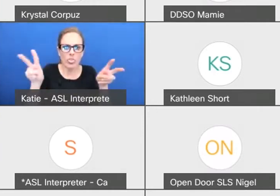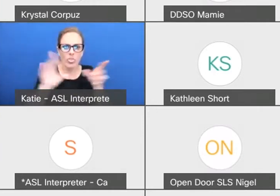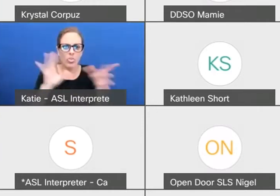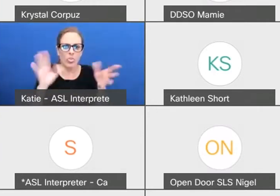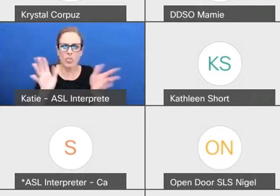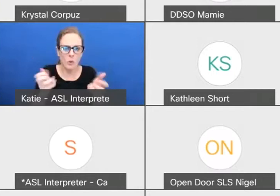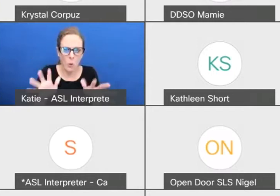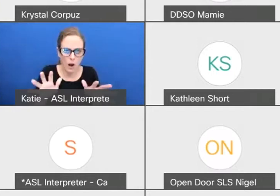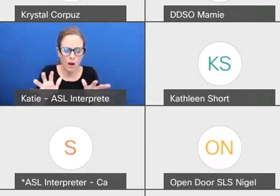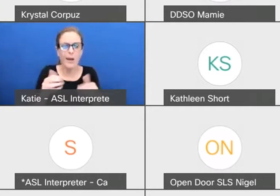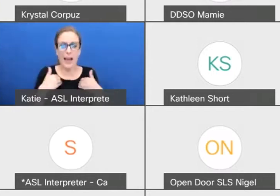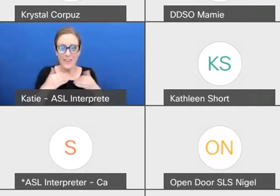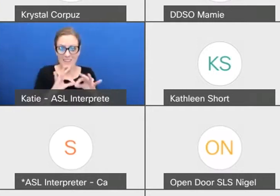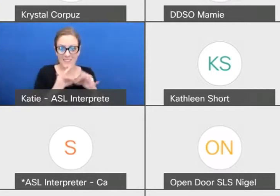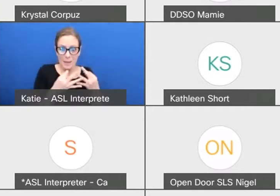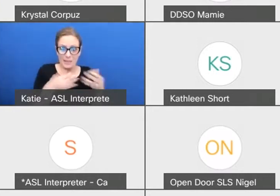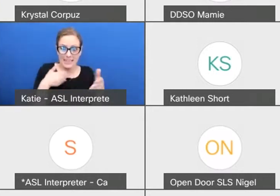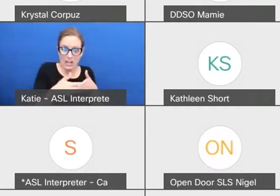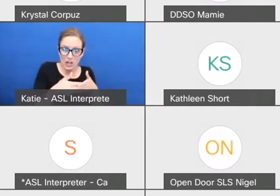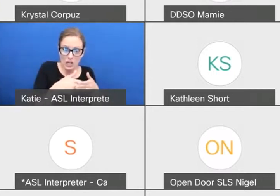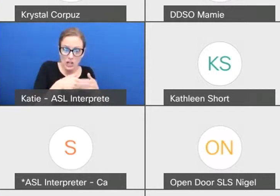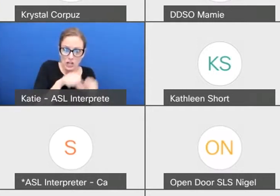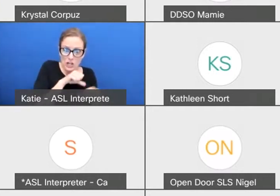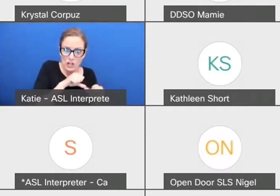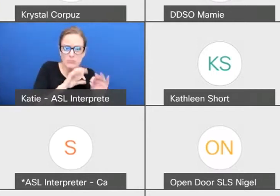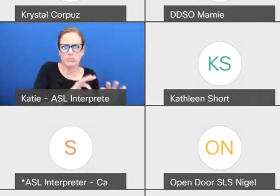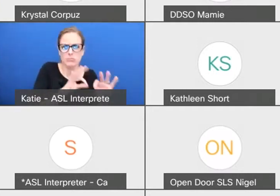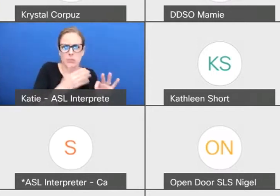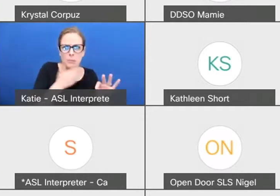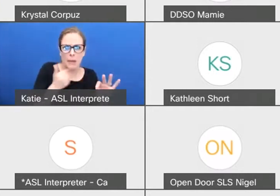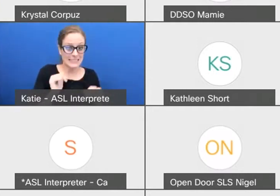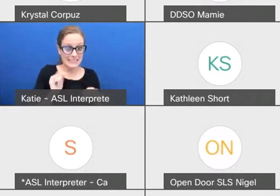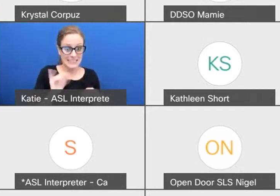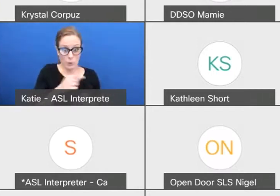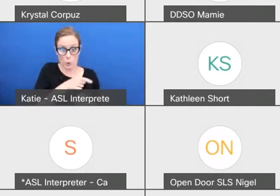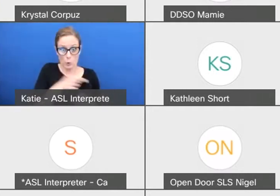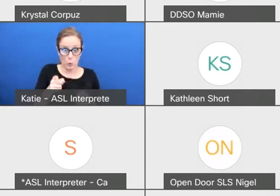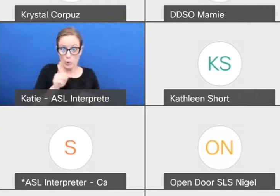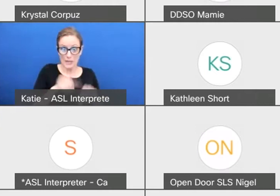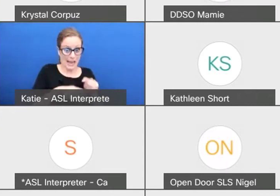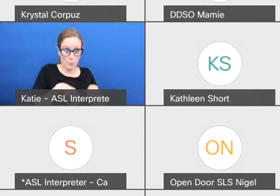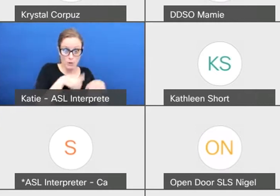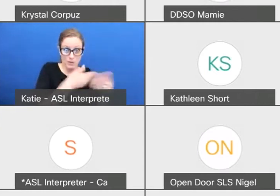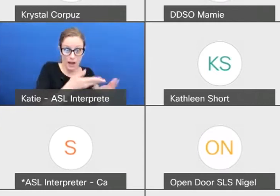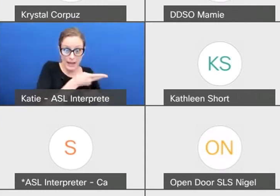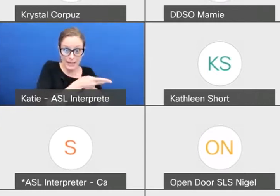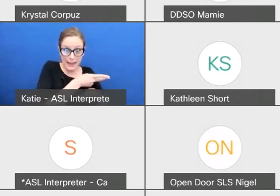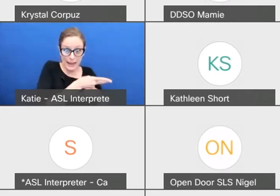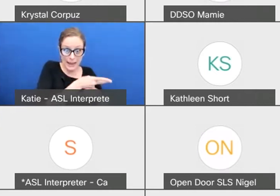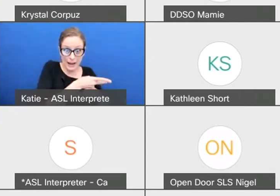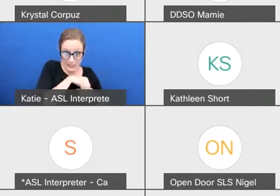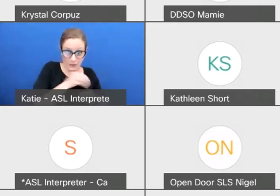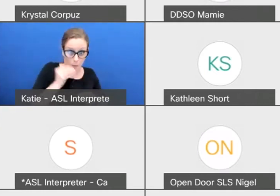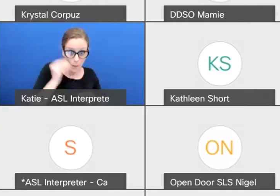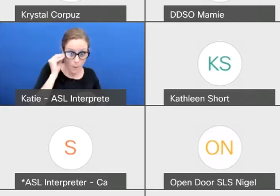have your loved one near you, even if you can't provide that care in your own home for them. Being able to have them close to be able to